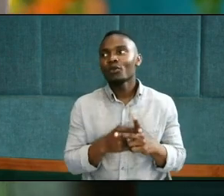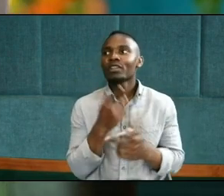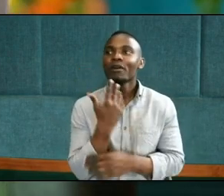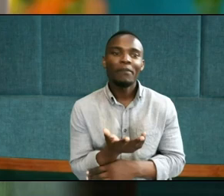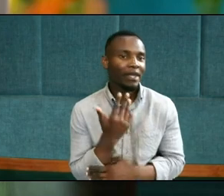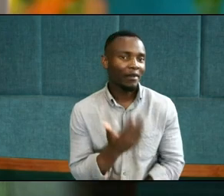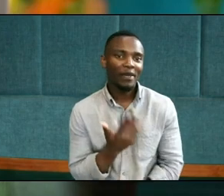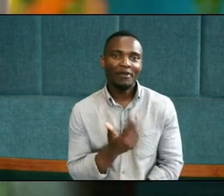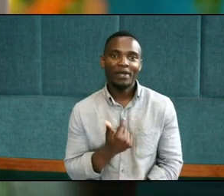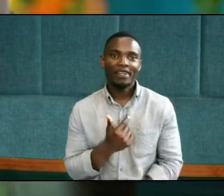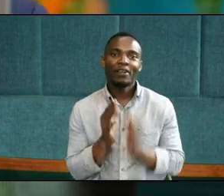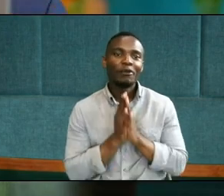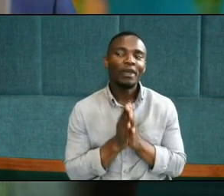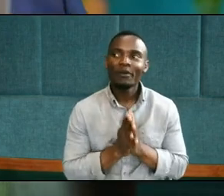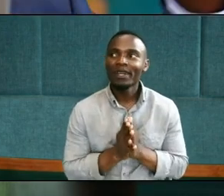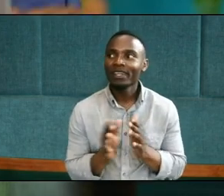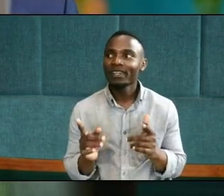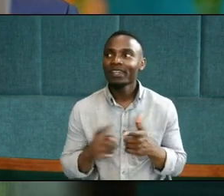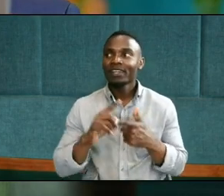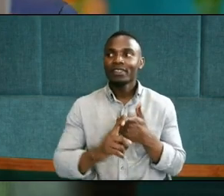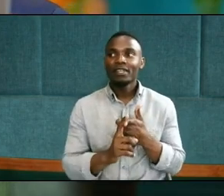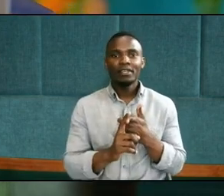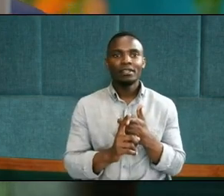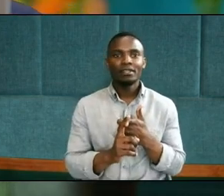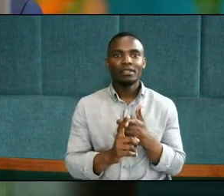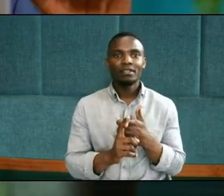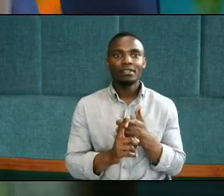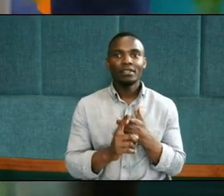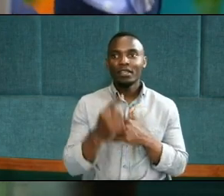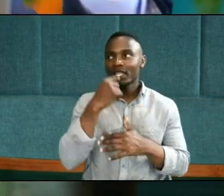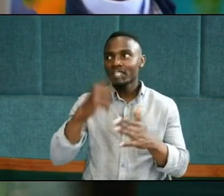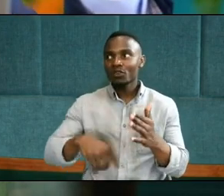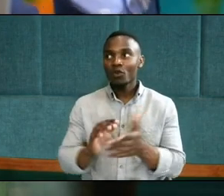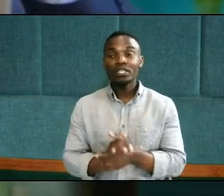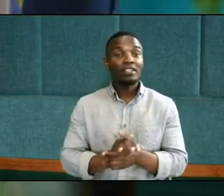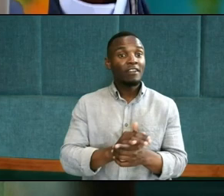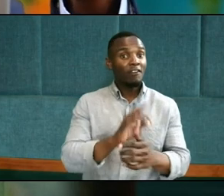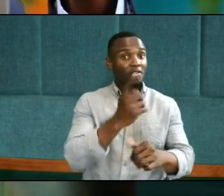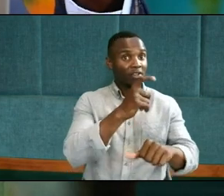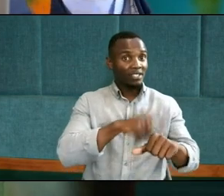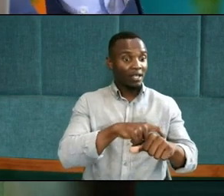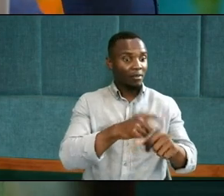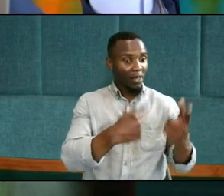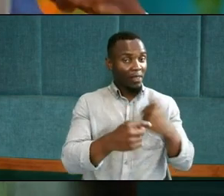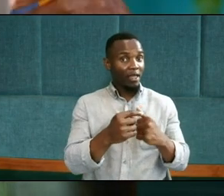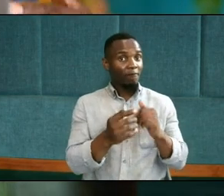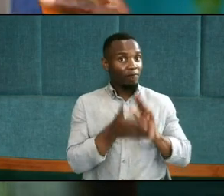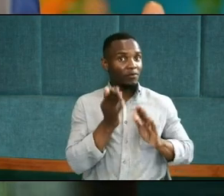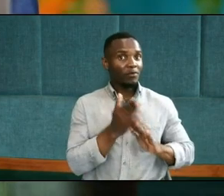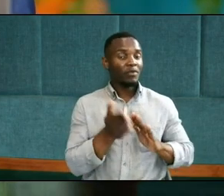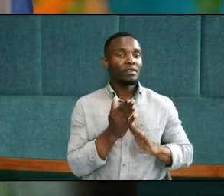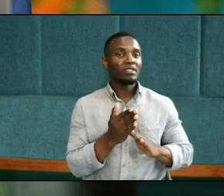was imminent, they said, okay, there are some people who are not here. You see, when they were called the first time, they rushed. They did not tell